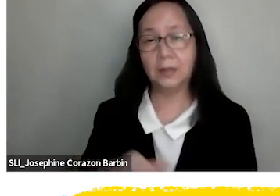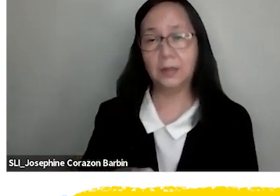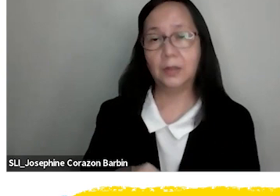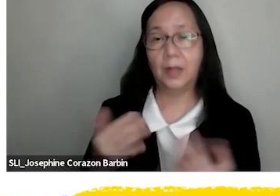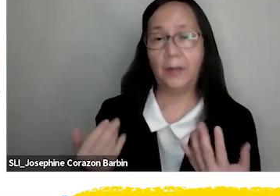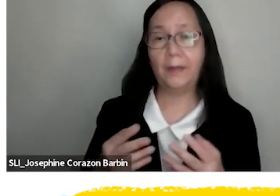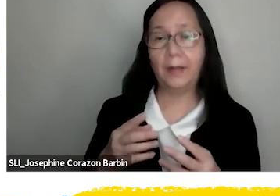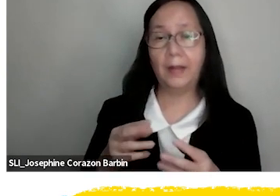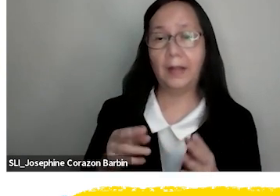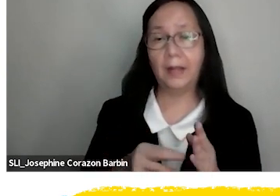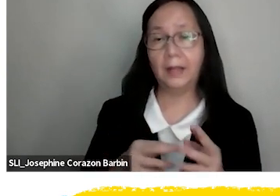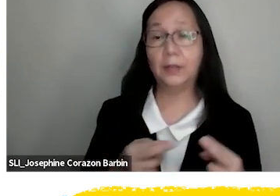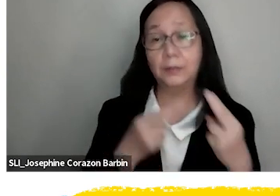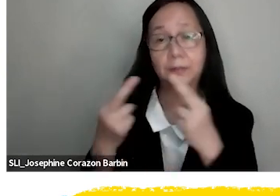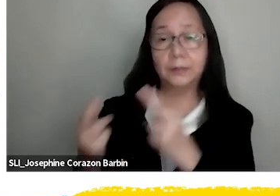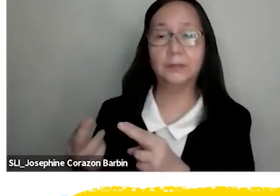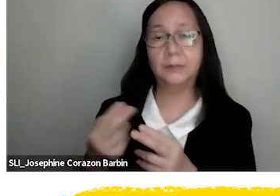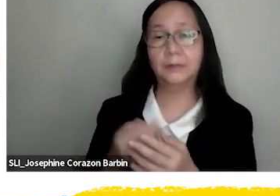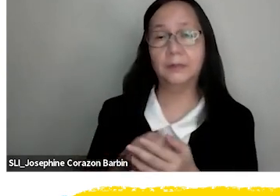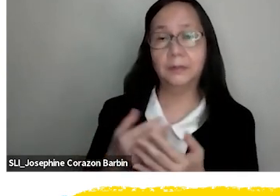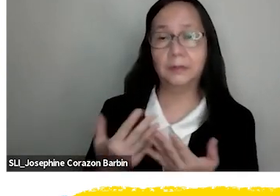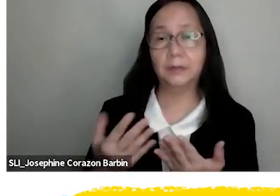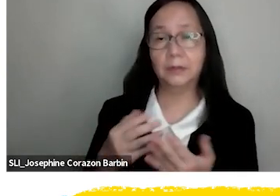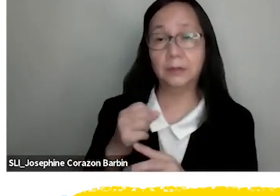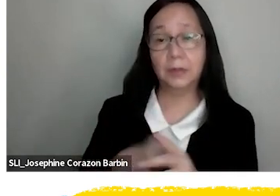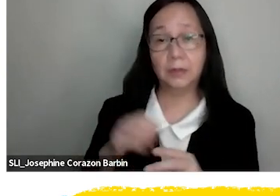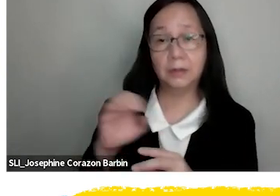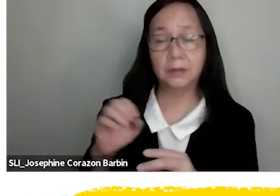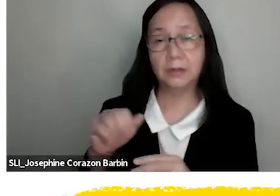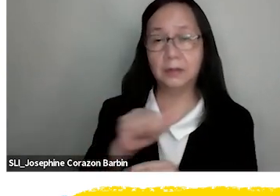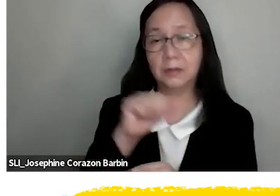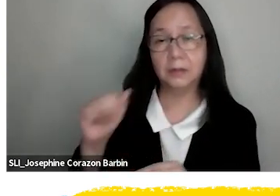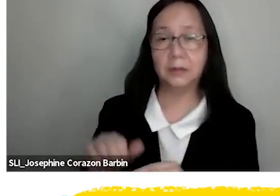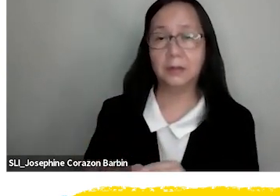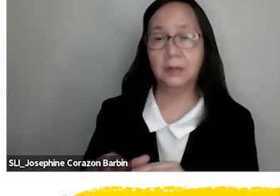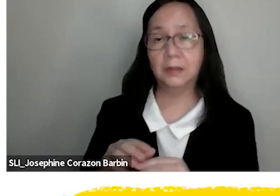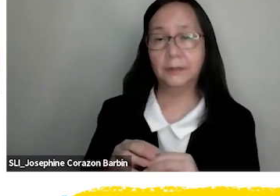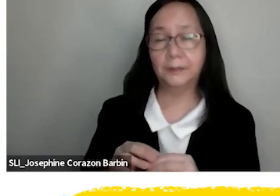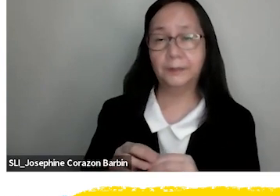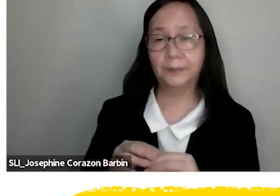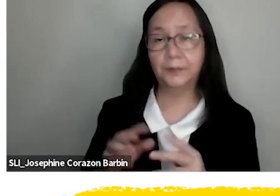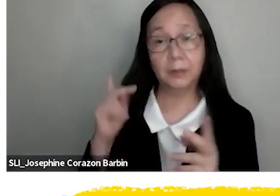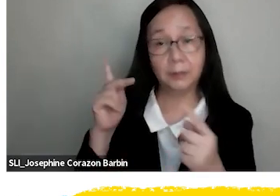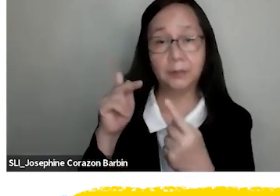by ACWC and SOMSWAT. The purpose of the Regional Plan of Action